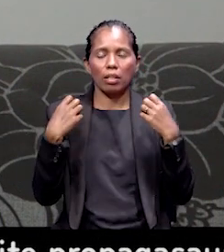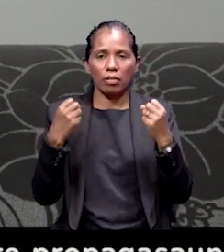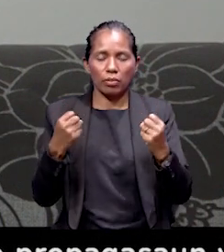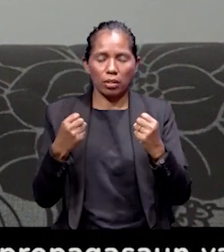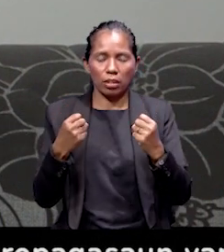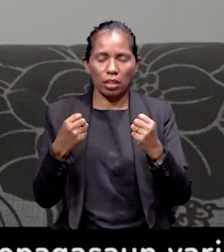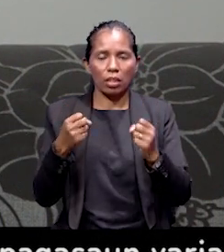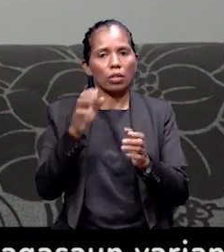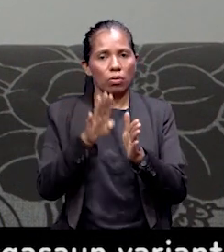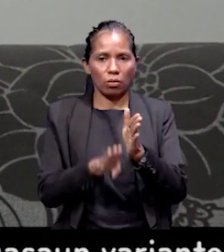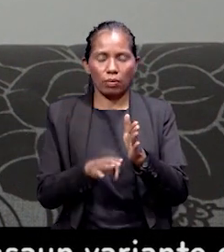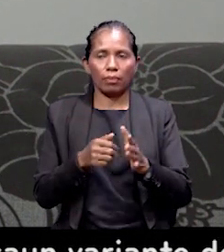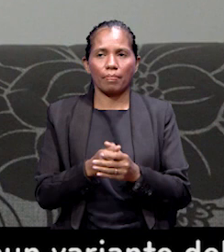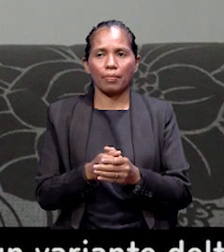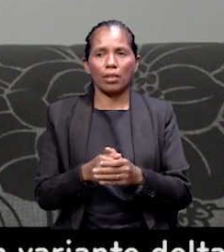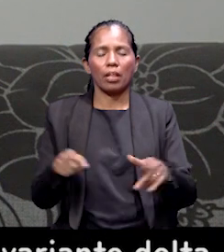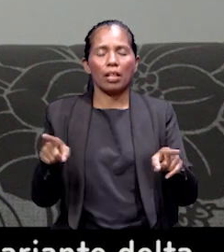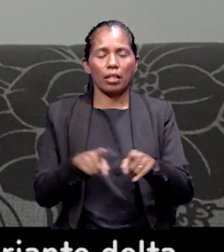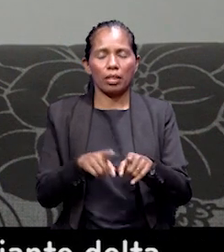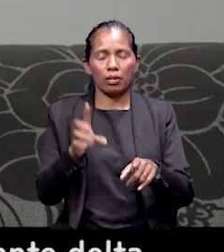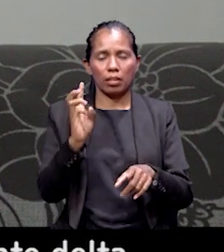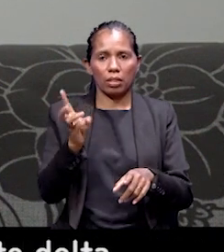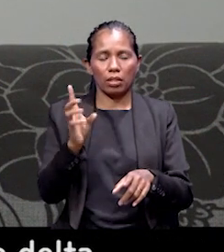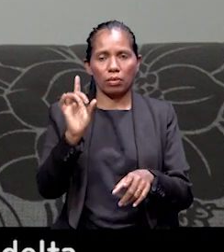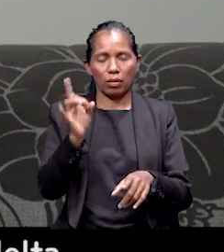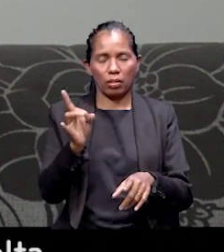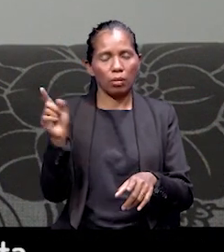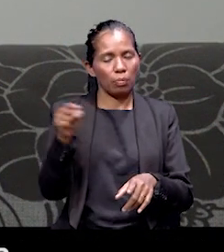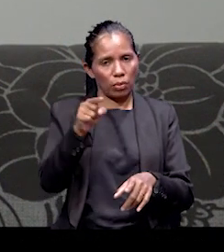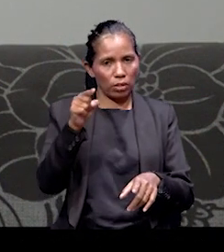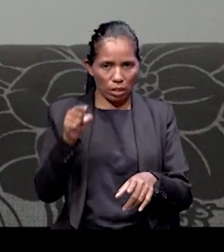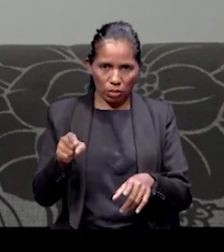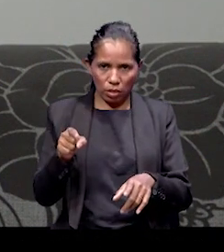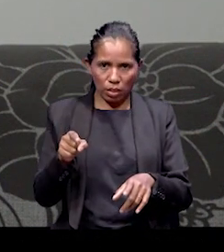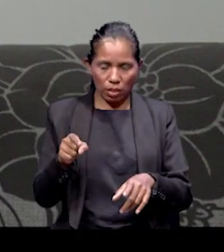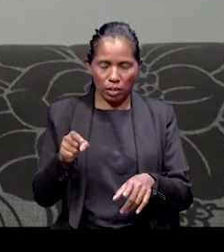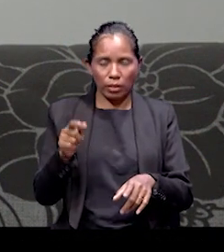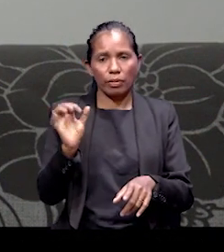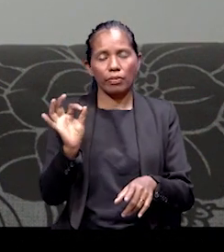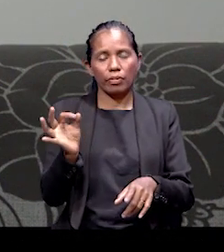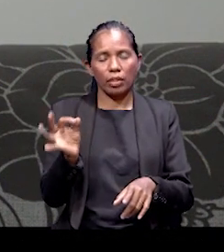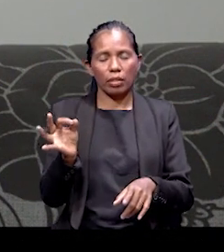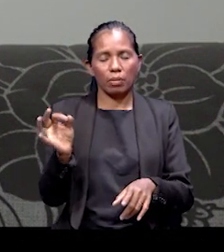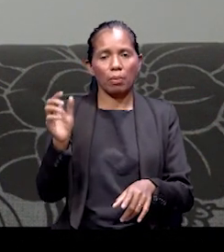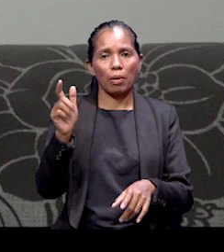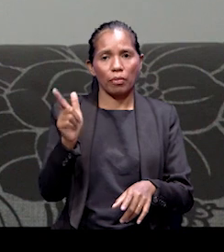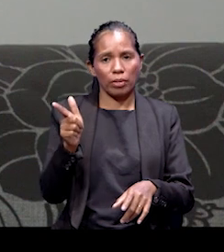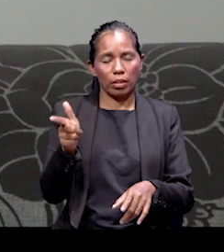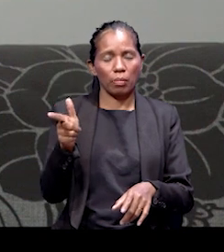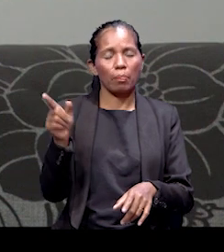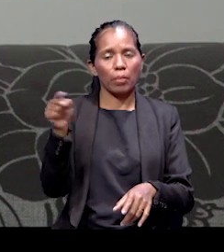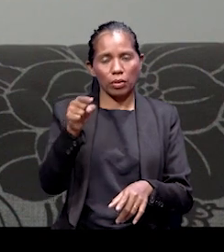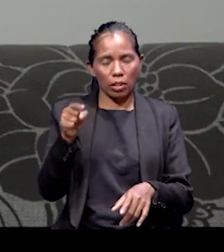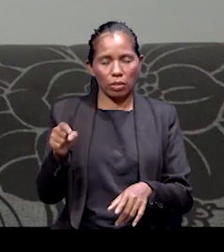imunidade populasaun. I 70-80% ona maka 20% uituana beki iha ema barak ne beki hetan imunidade